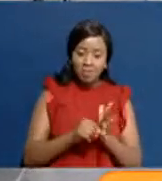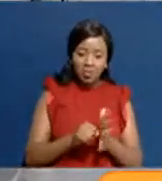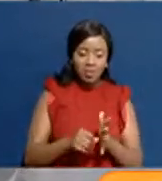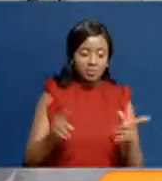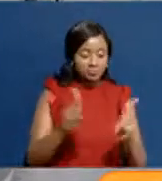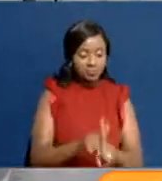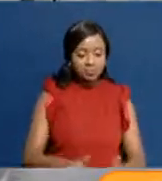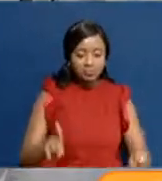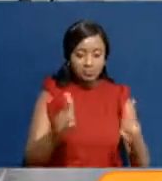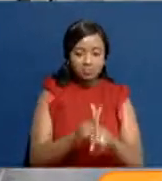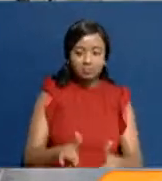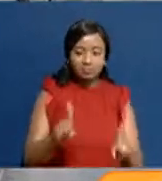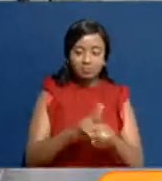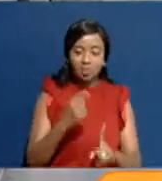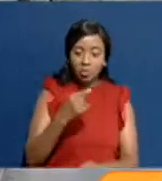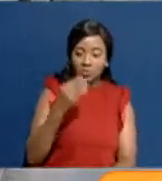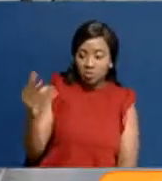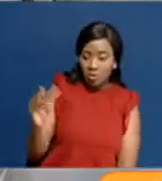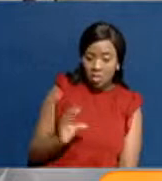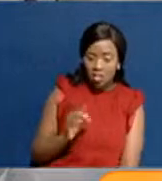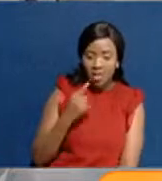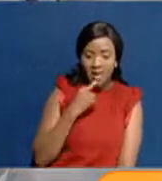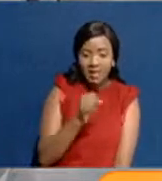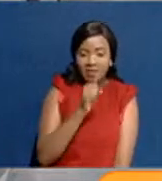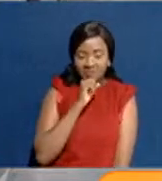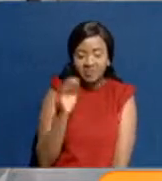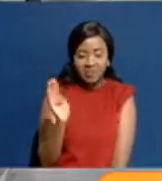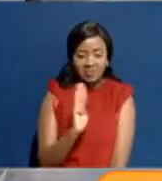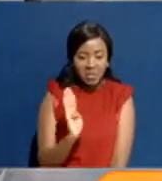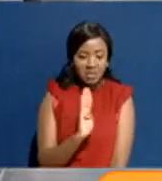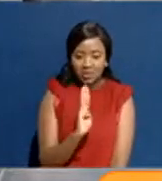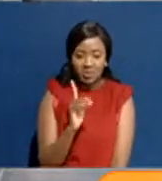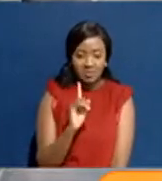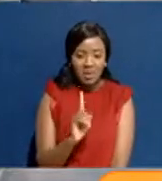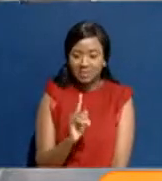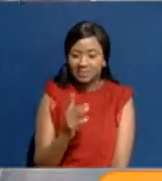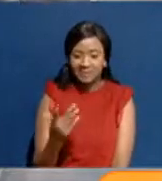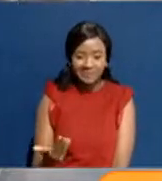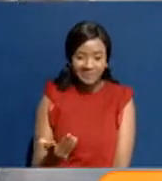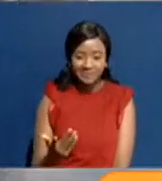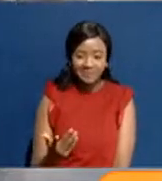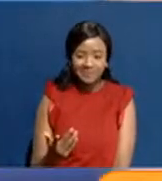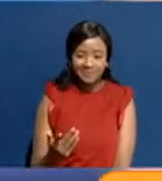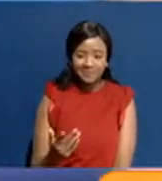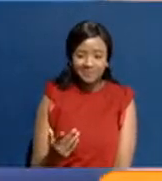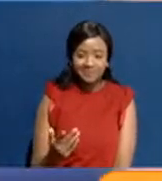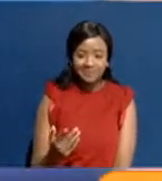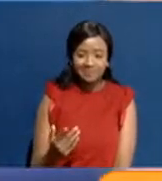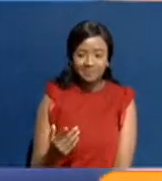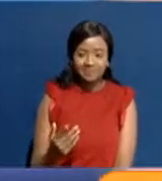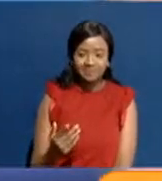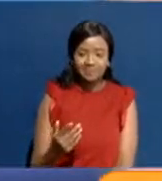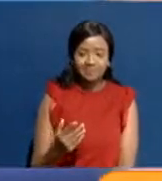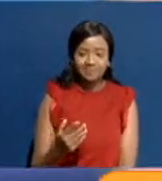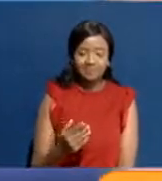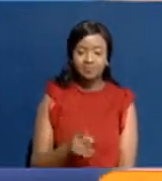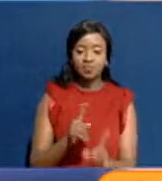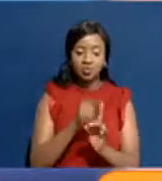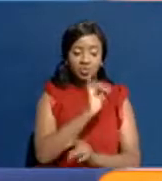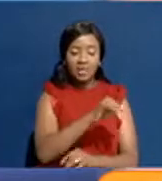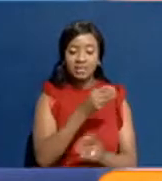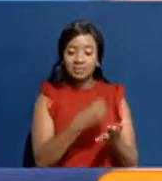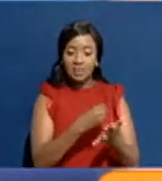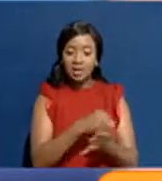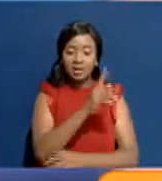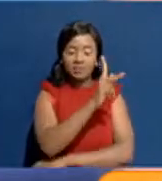giving us 160 billion shillings. Yeah. But then, Yvonne, you talk about KEMSA and the fact that there was money that was not utilized.